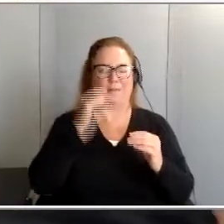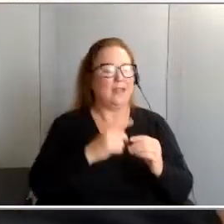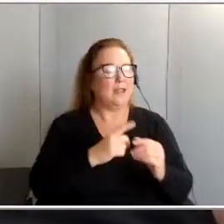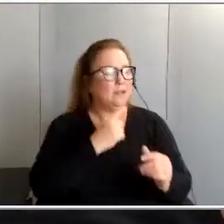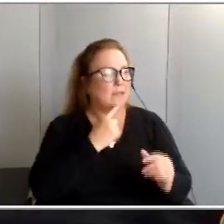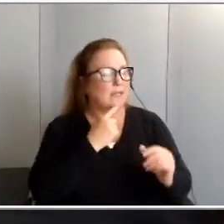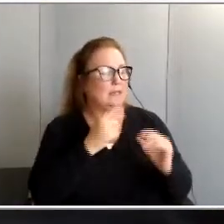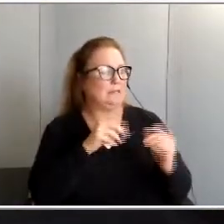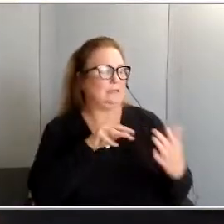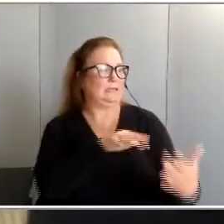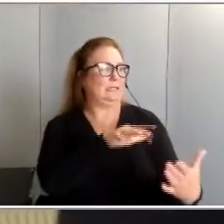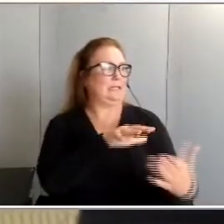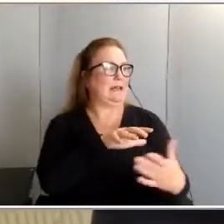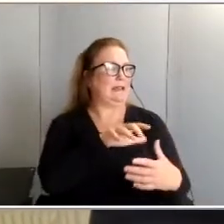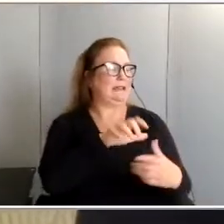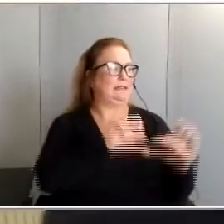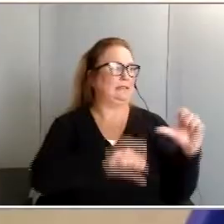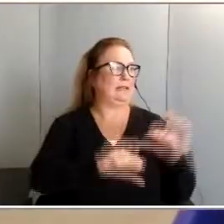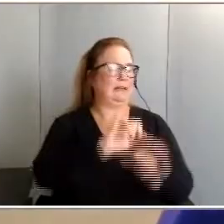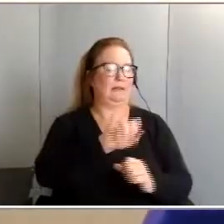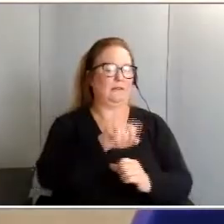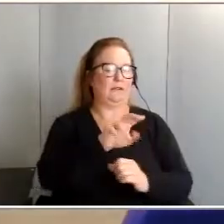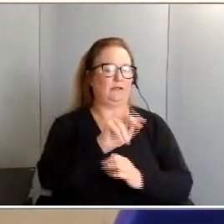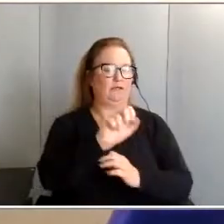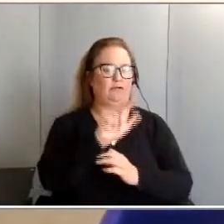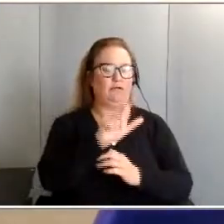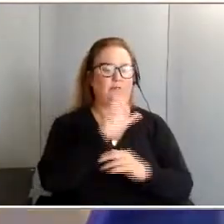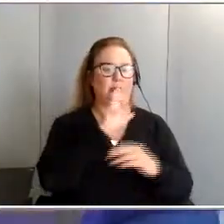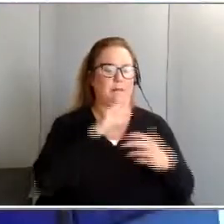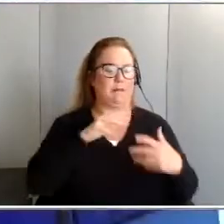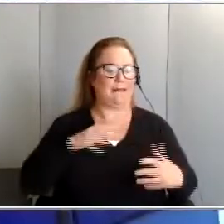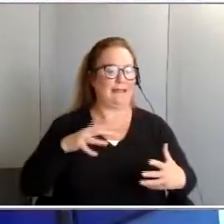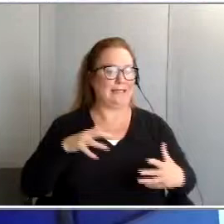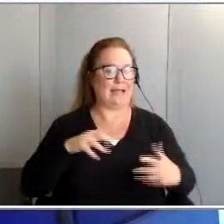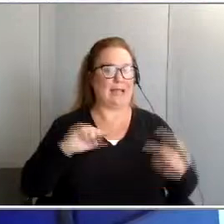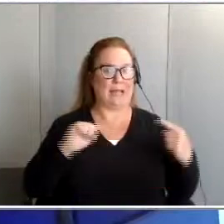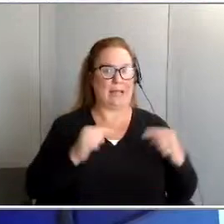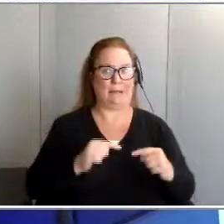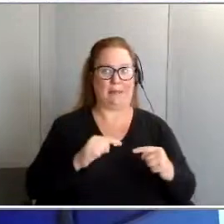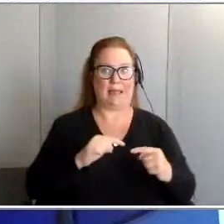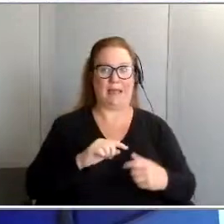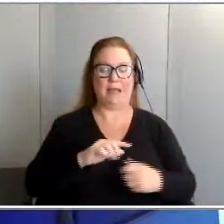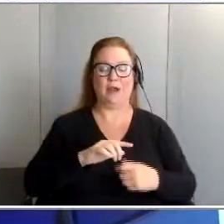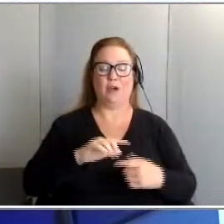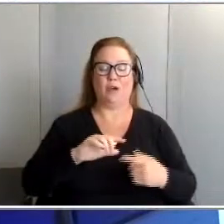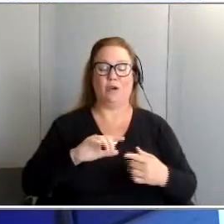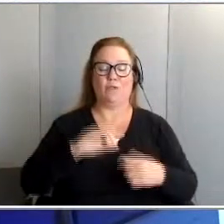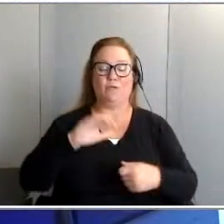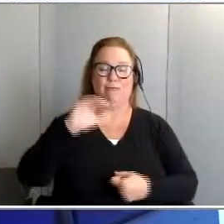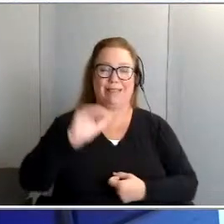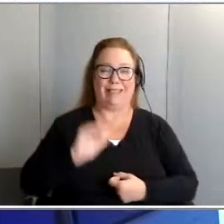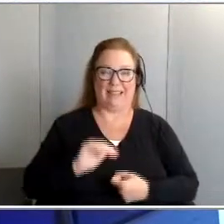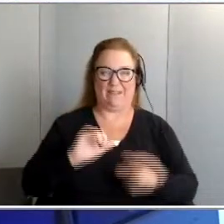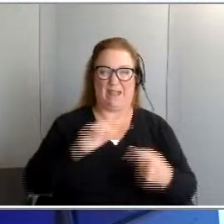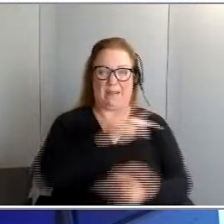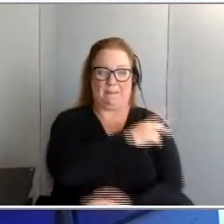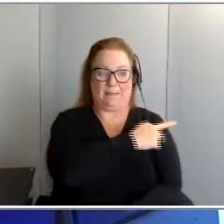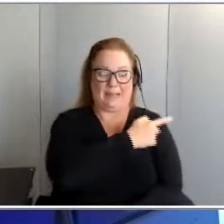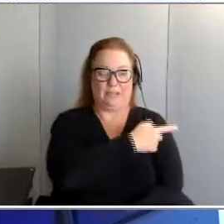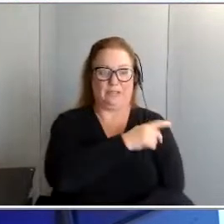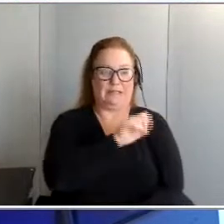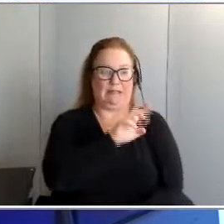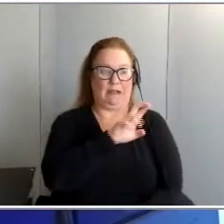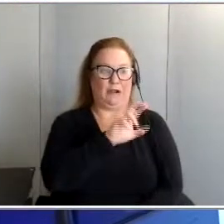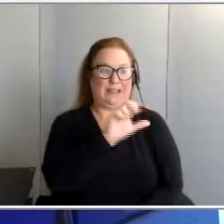in the scientific journal PLOS ONE. It documented that anxiety and pain relief for patients in the ER department who received just a 10-minute